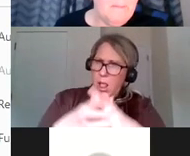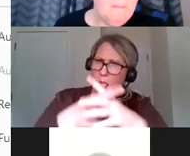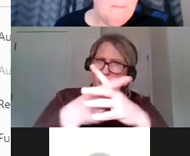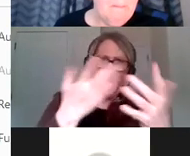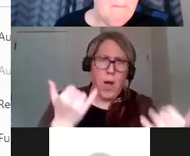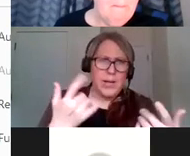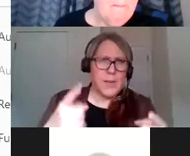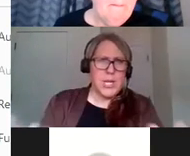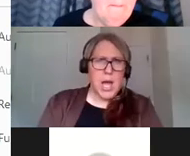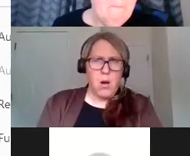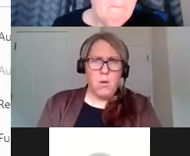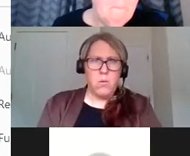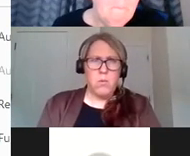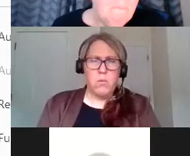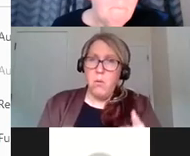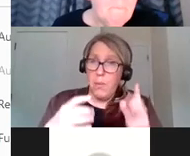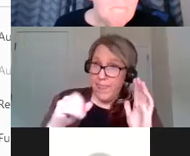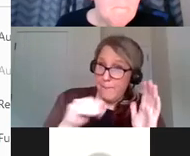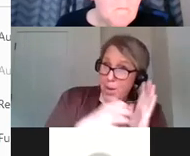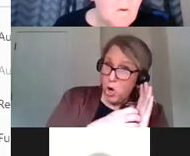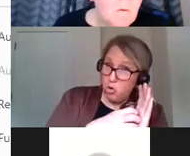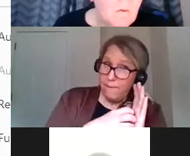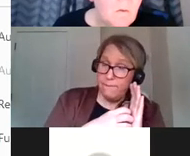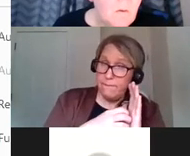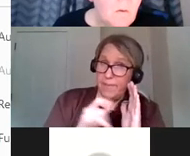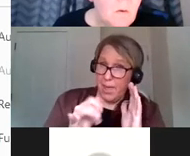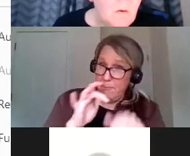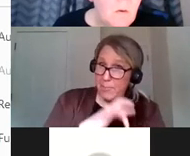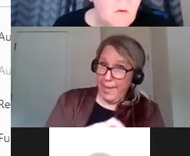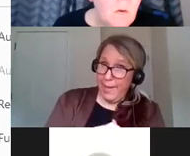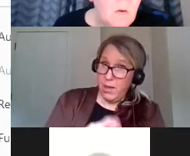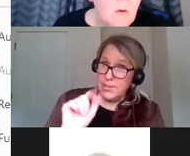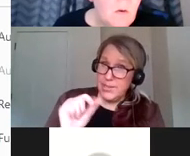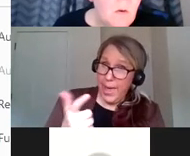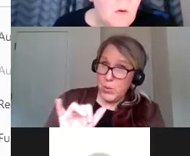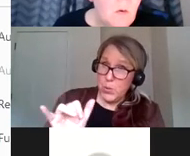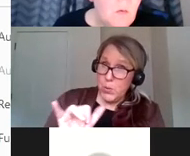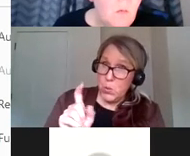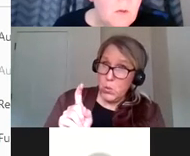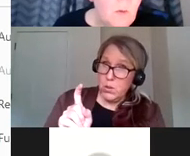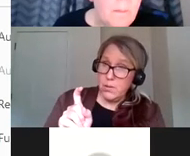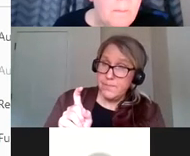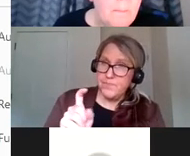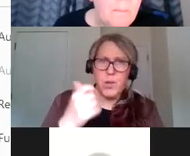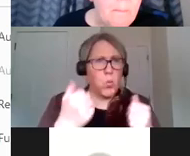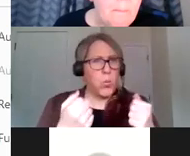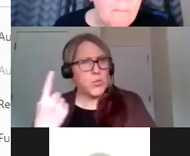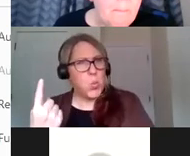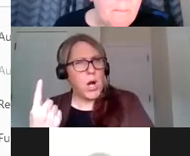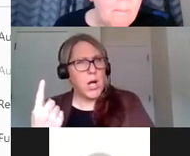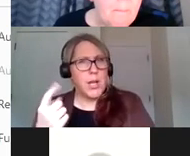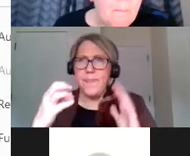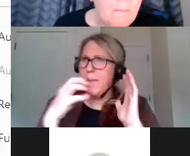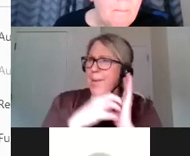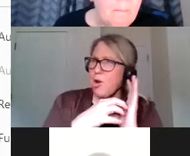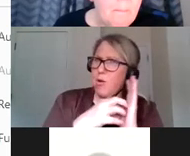that. what is that actual paragraph? Is that a blank tag too? Which one? The paragraph,